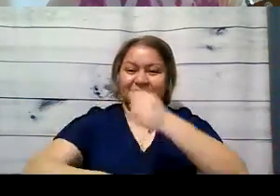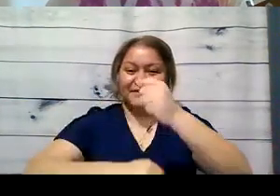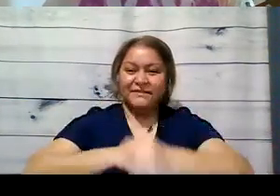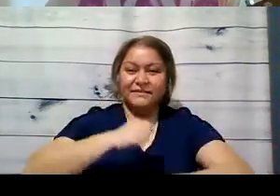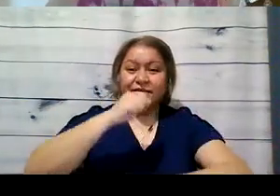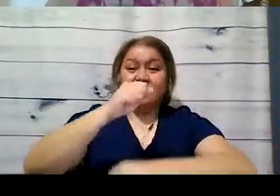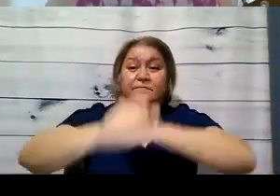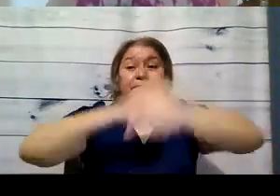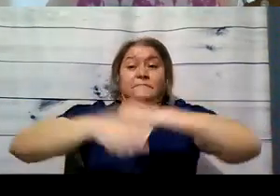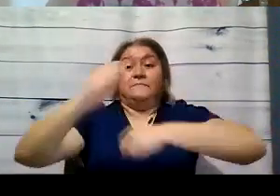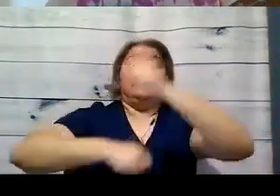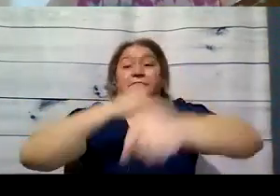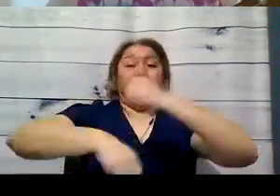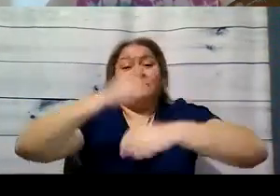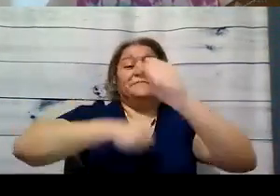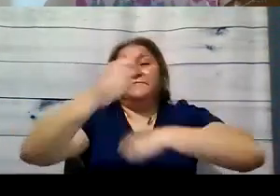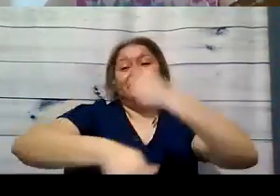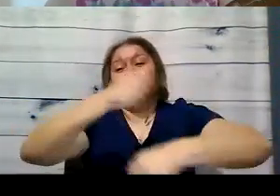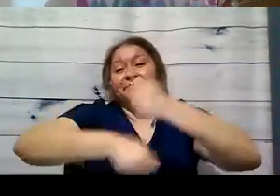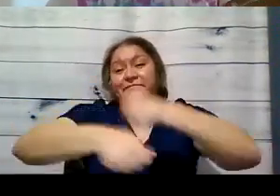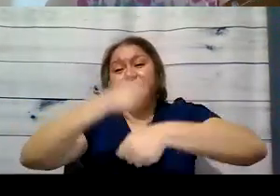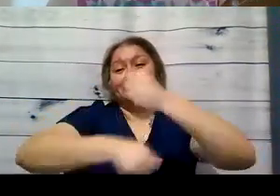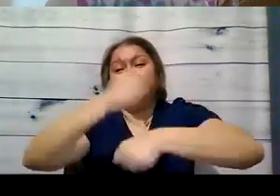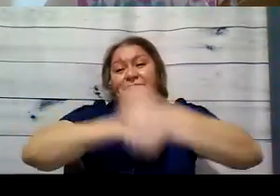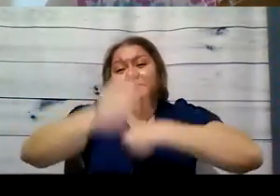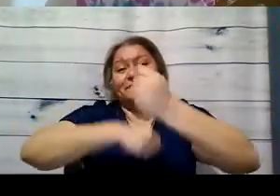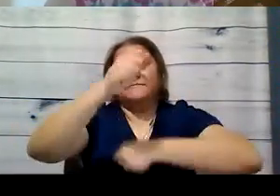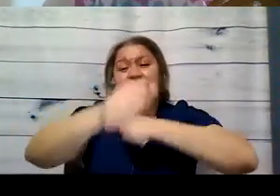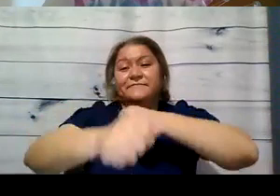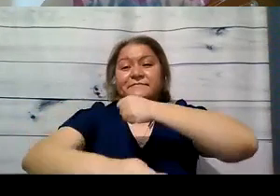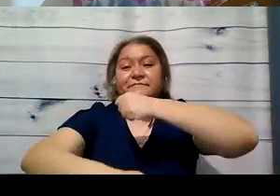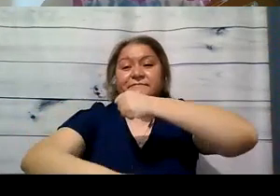Let's go fast. Fast, fast, fast, fast, fast, fast. Roly, roly poly, roly, roly